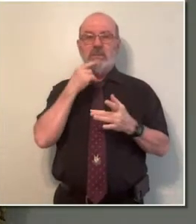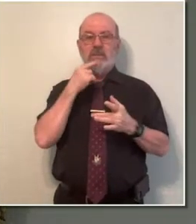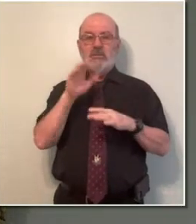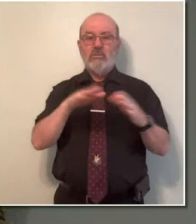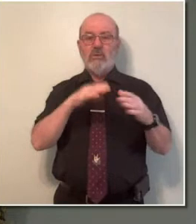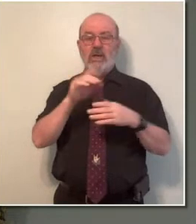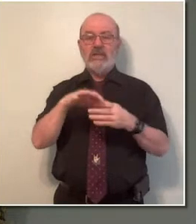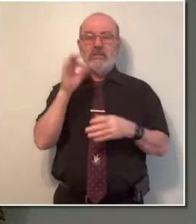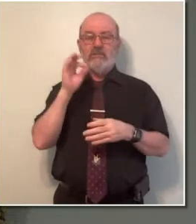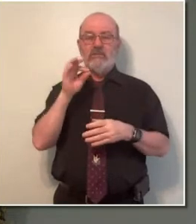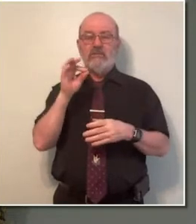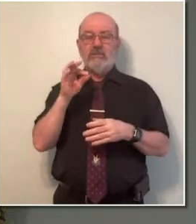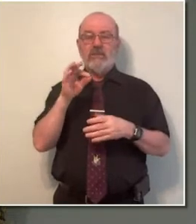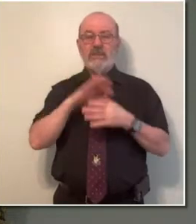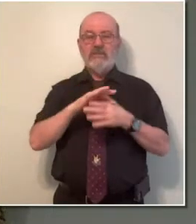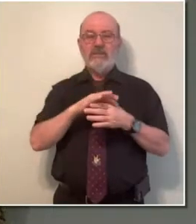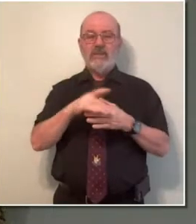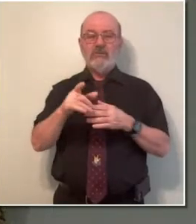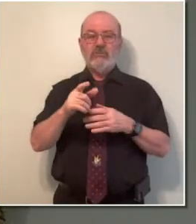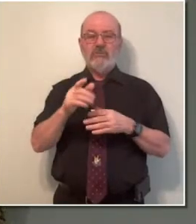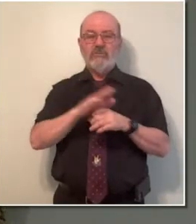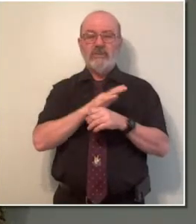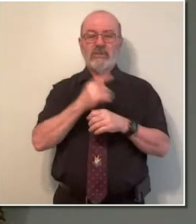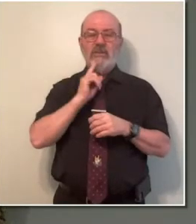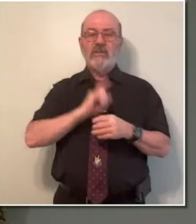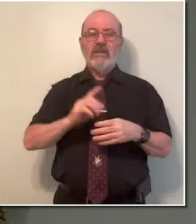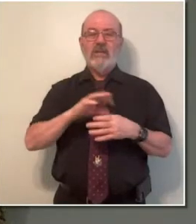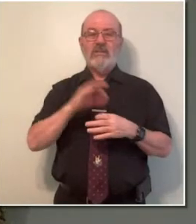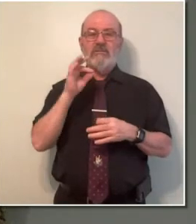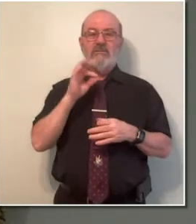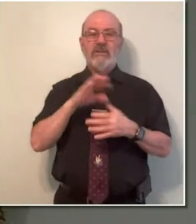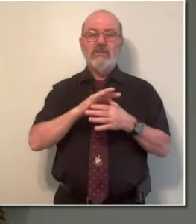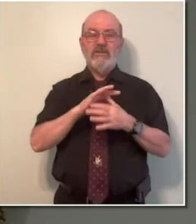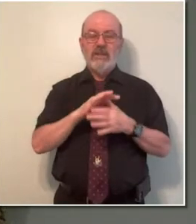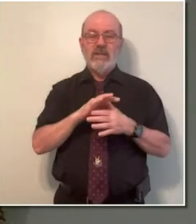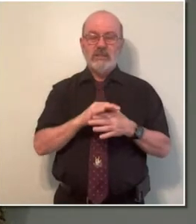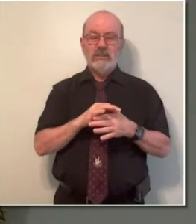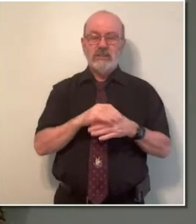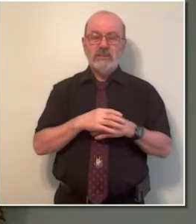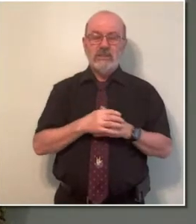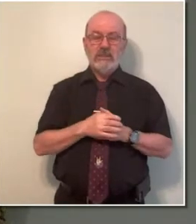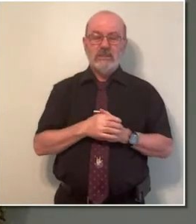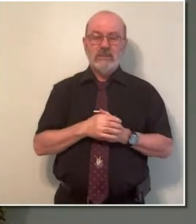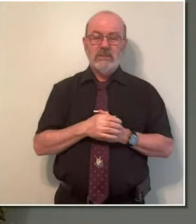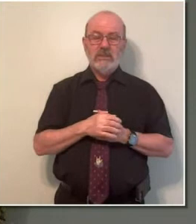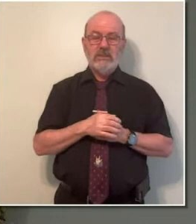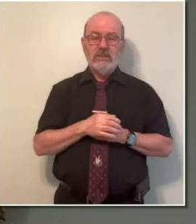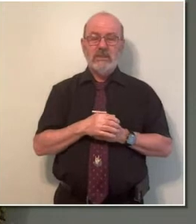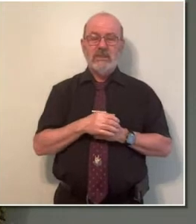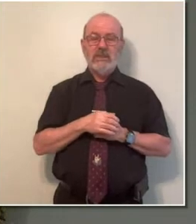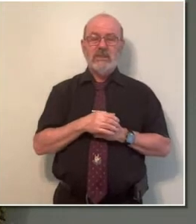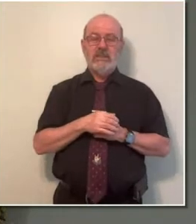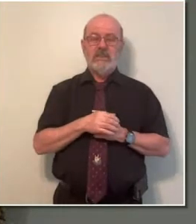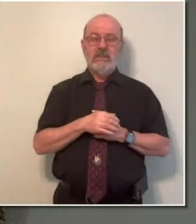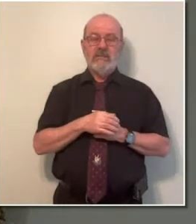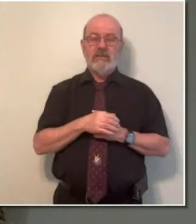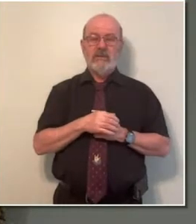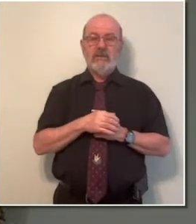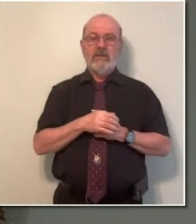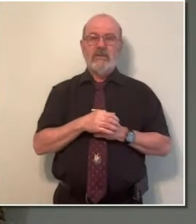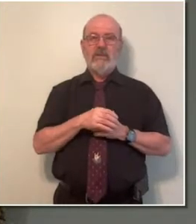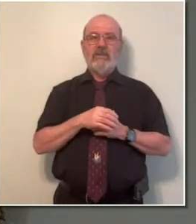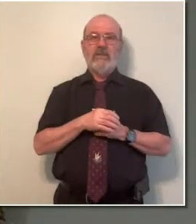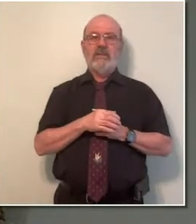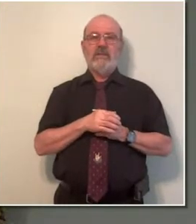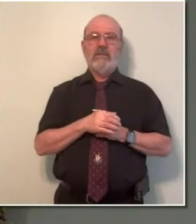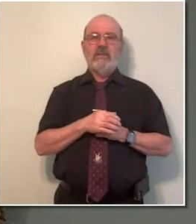or "Walk in the flesh, and you shall fulfill the." You know the passage I'm talking about. If you of the flesh, help me